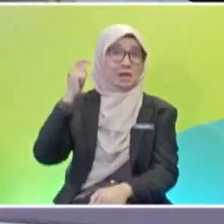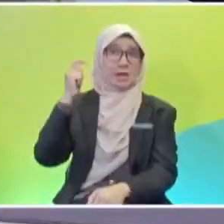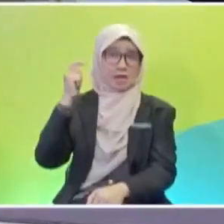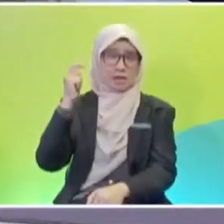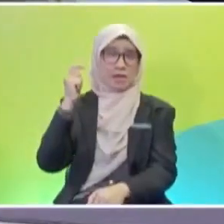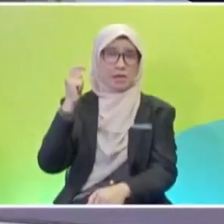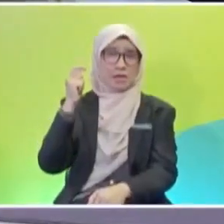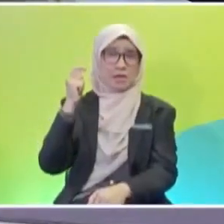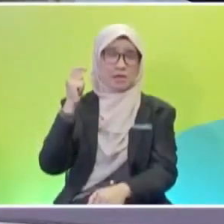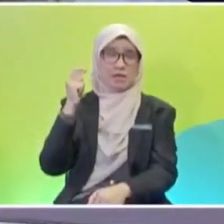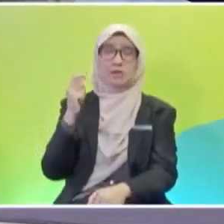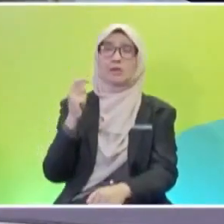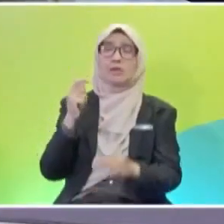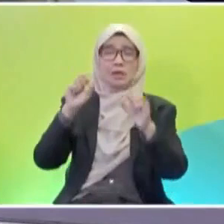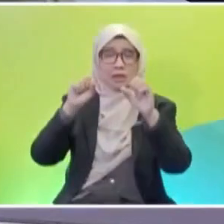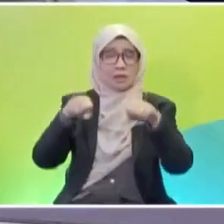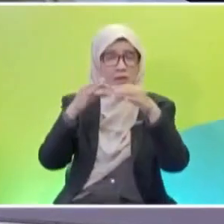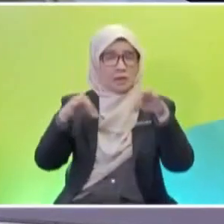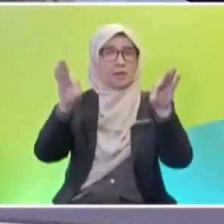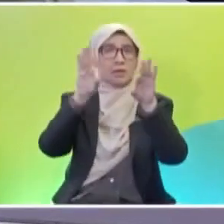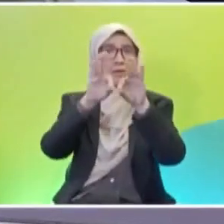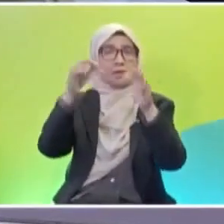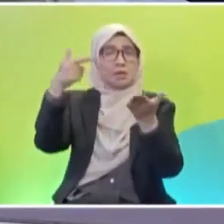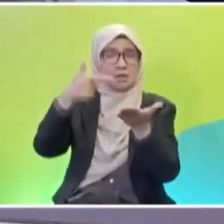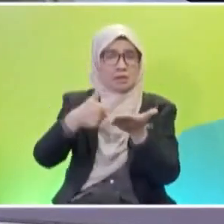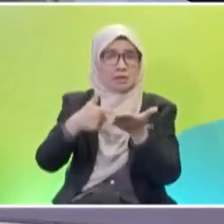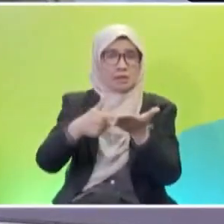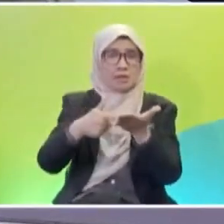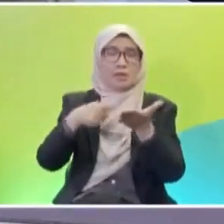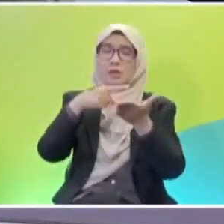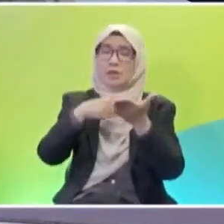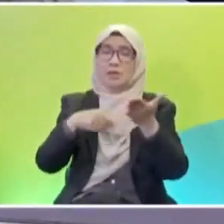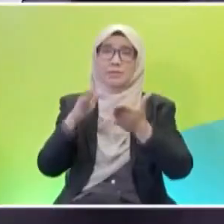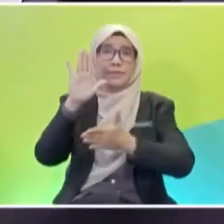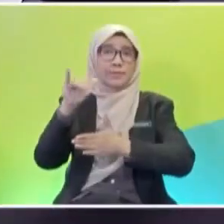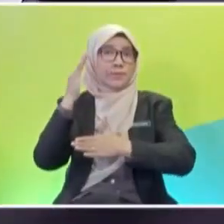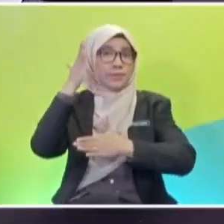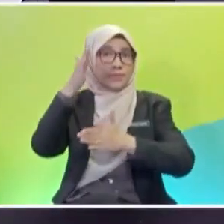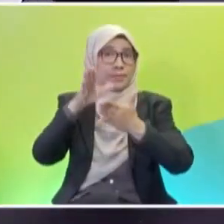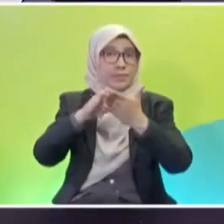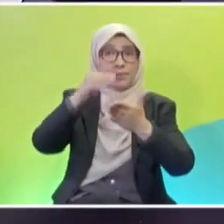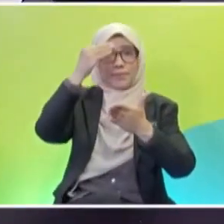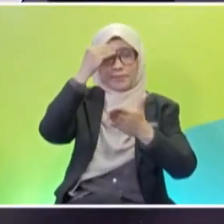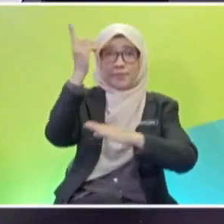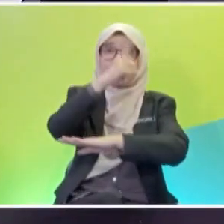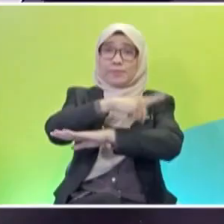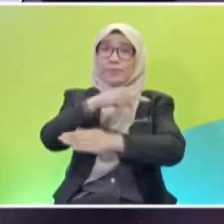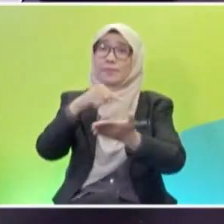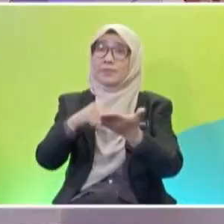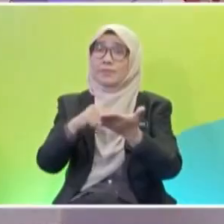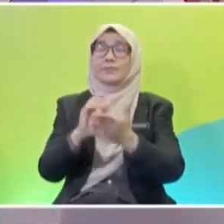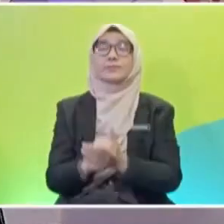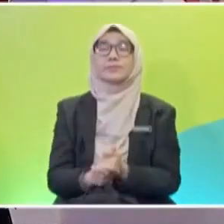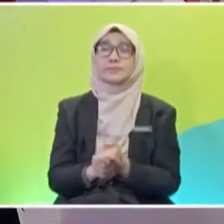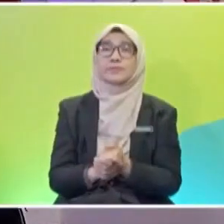you perhaps elaborate on that and perhaps link it to our topic for today? Okay, thank you very much for that. Yeah. All right,